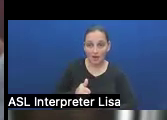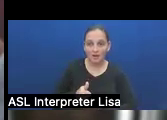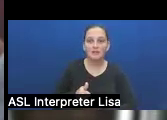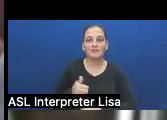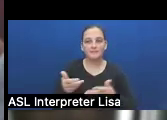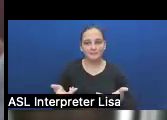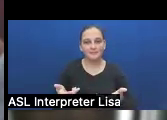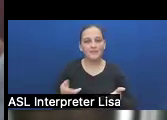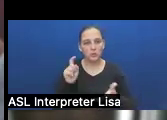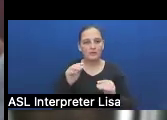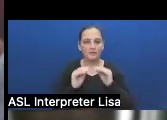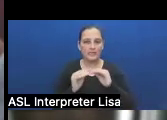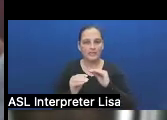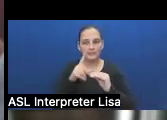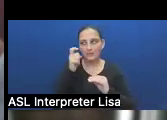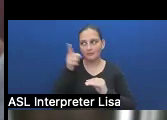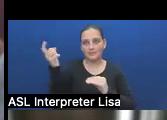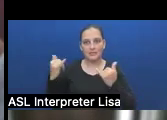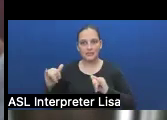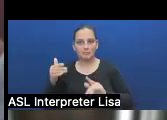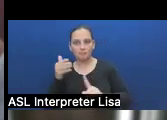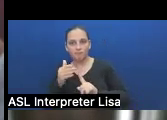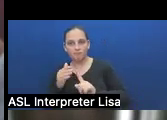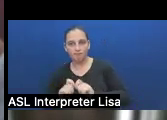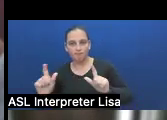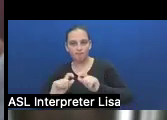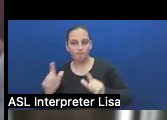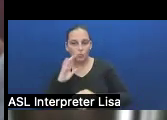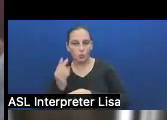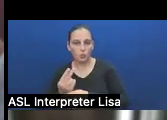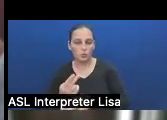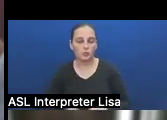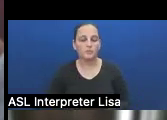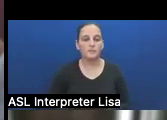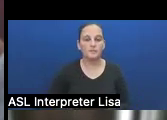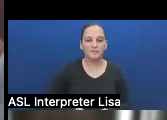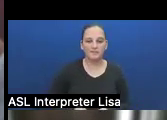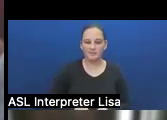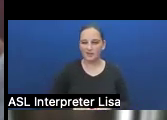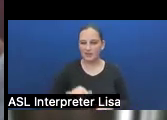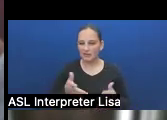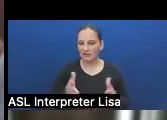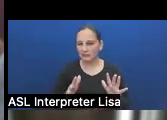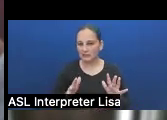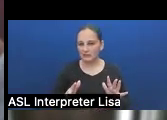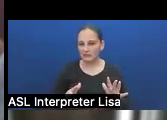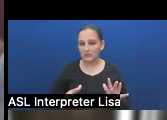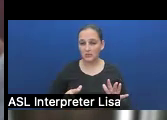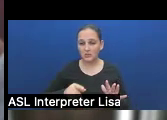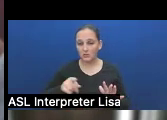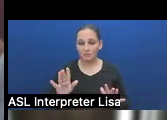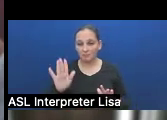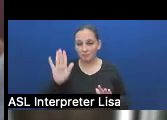be fixed if we're still using it as part of the program, service, or activity. If that, I want to have questions